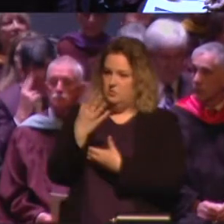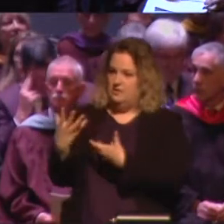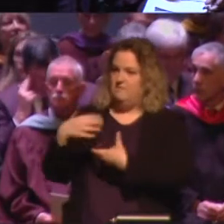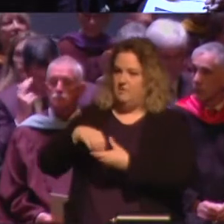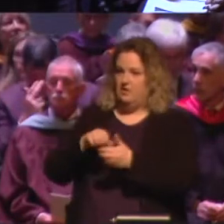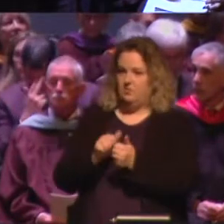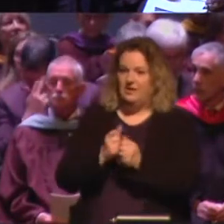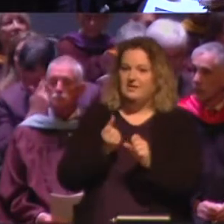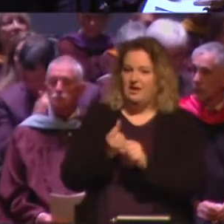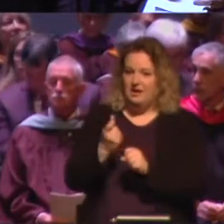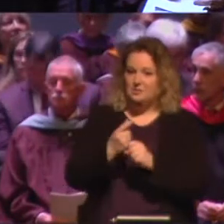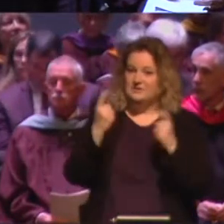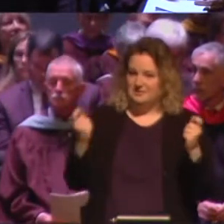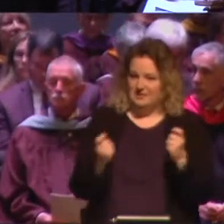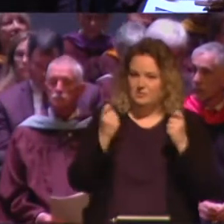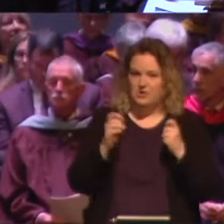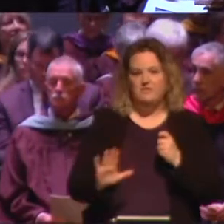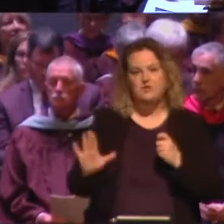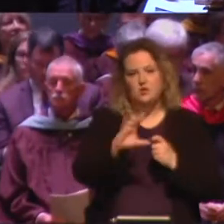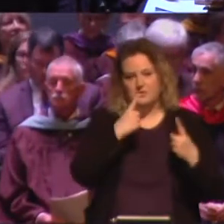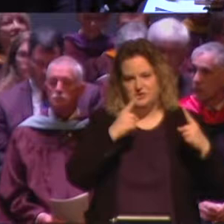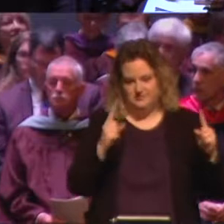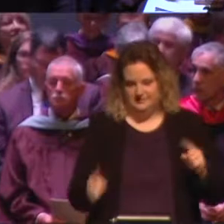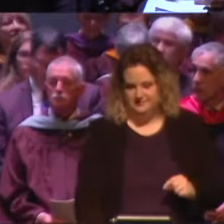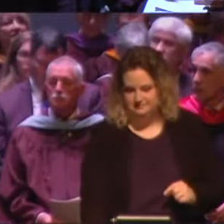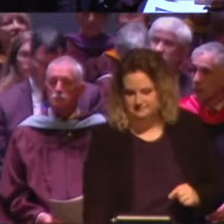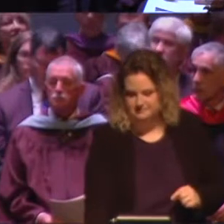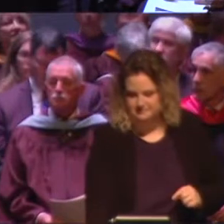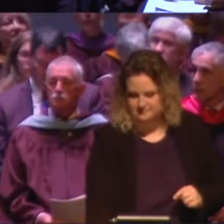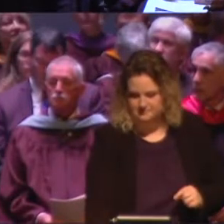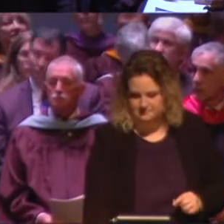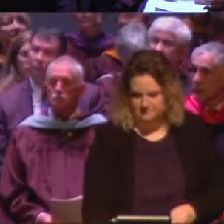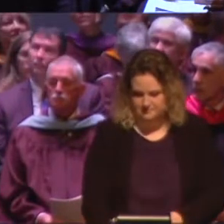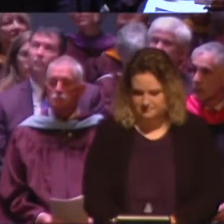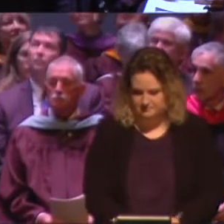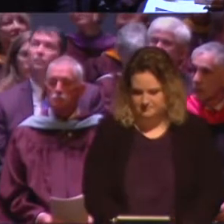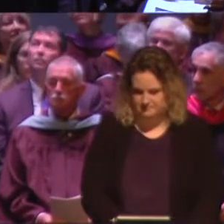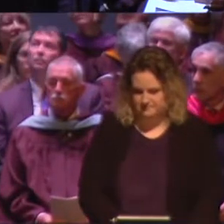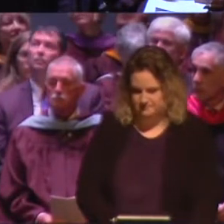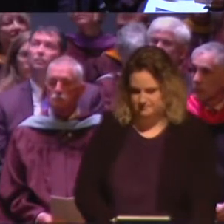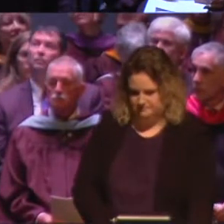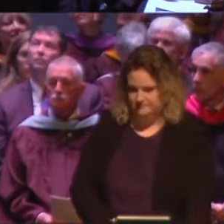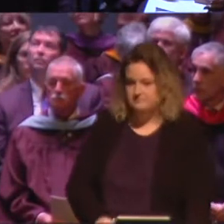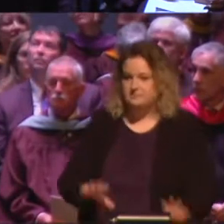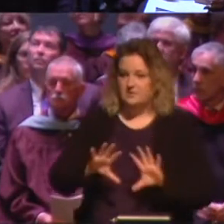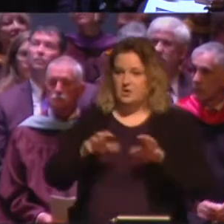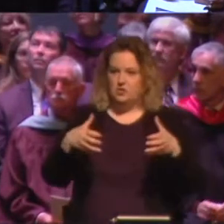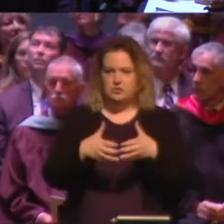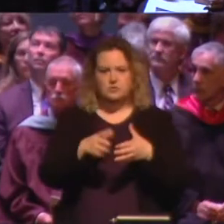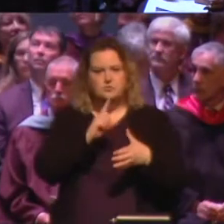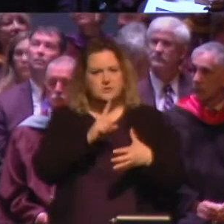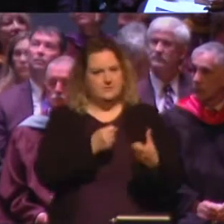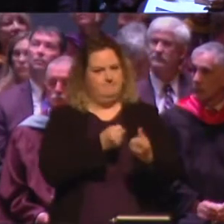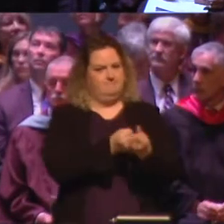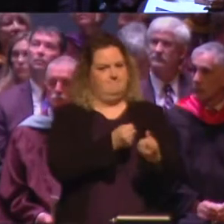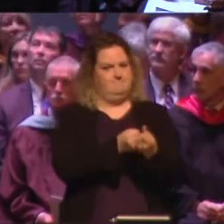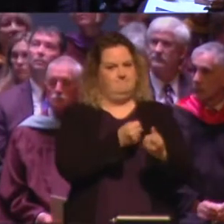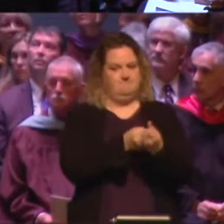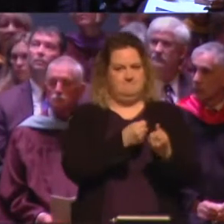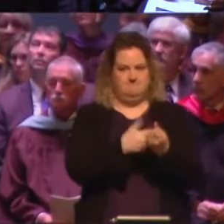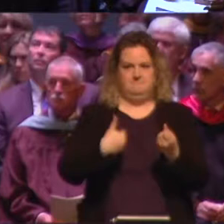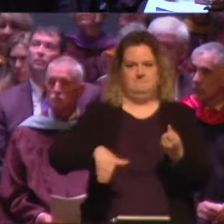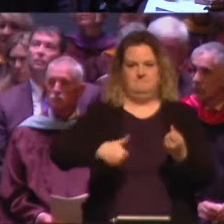in this annual celebration of students' achievement. First, a group of very dedicated and supportive individuals who gave